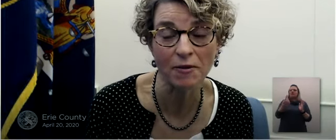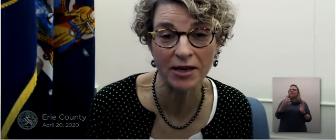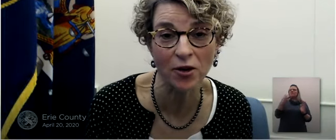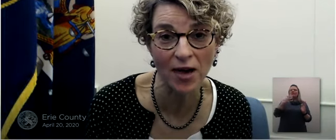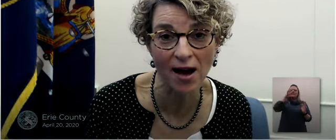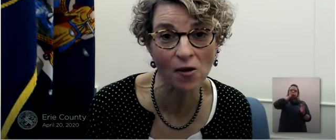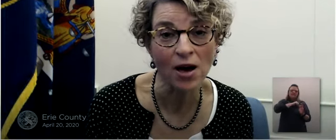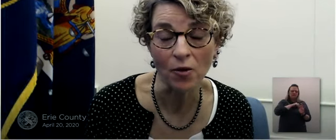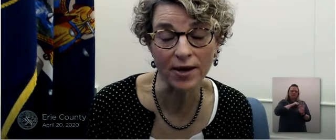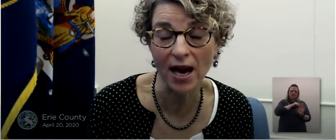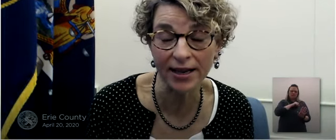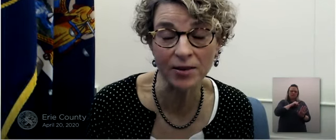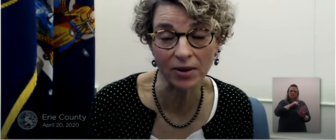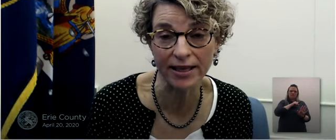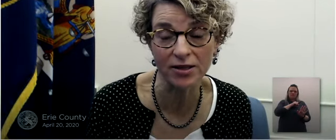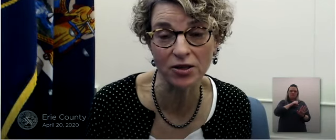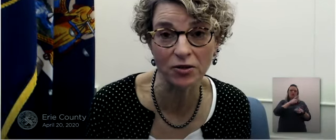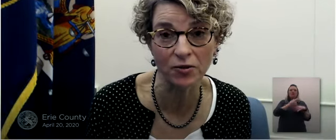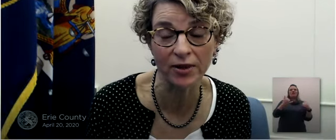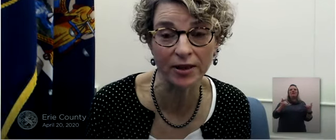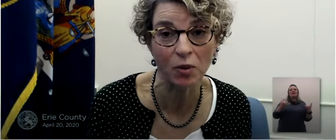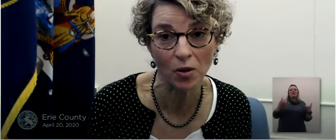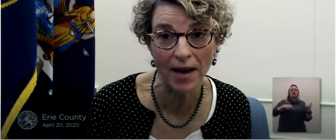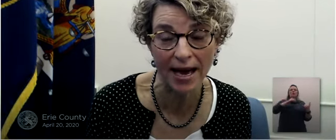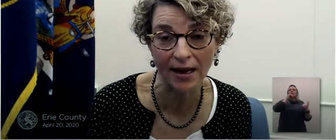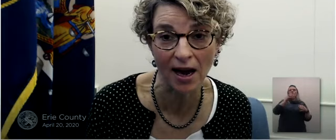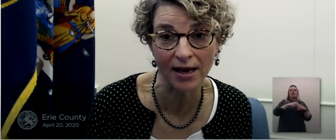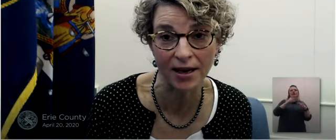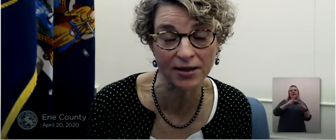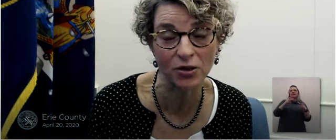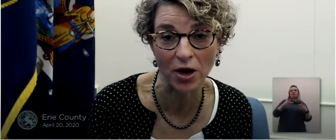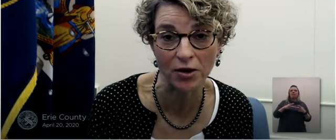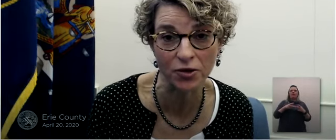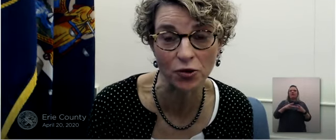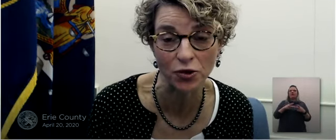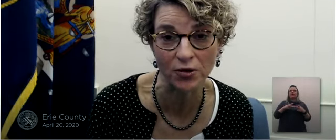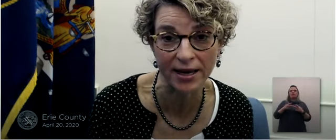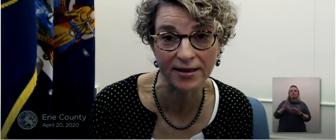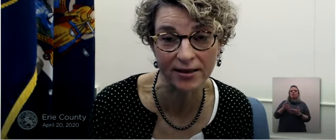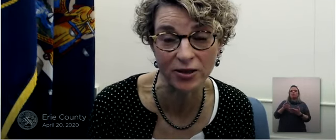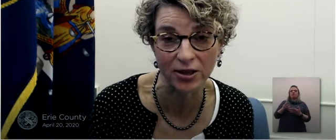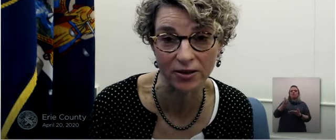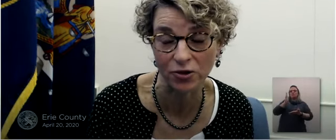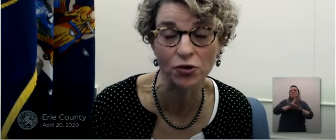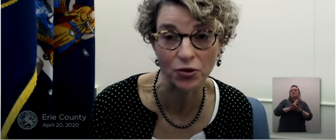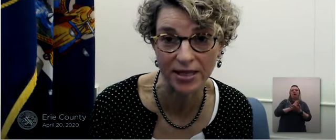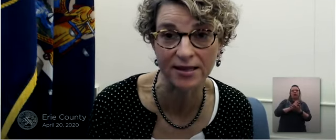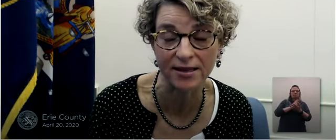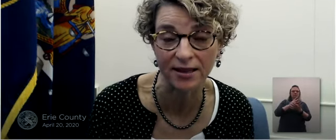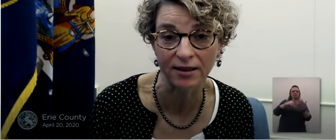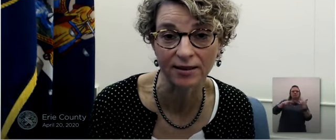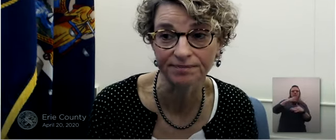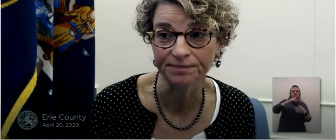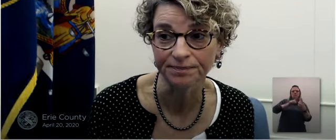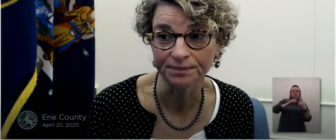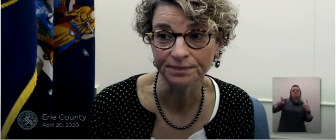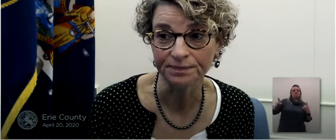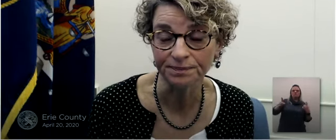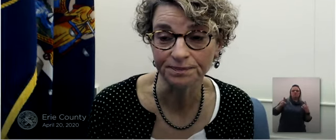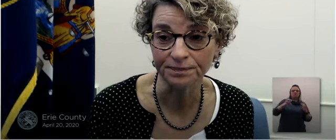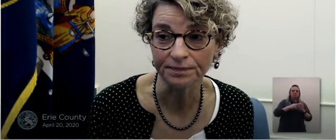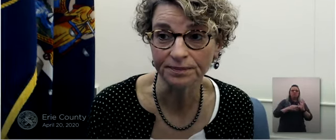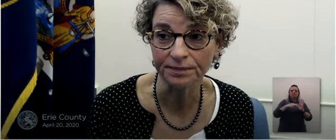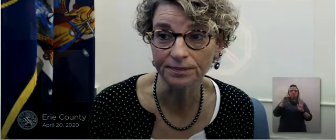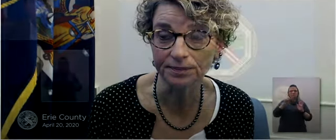But what we know now, we're not in a place to really pull back on our social isolation or social distancing. Did you